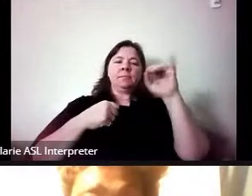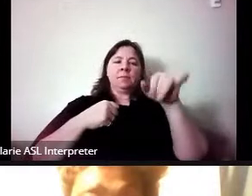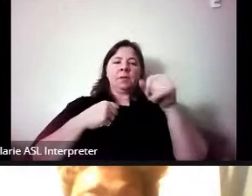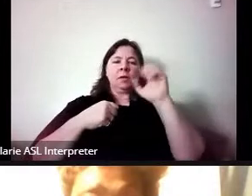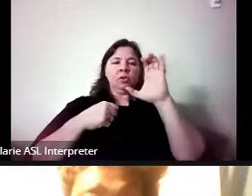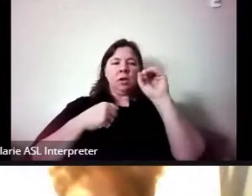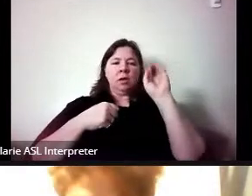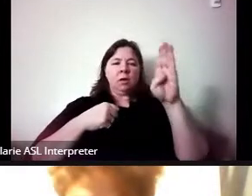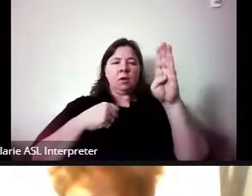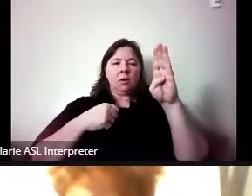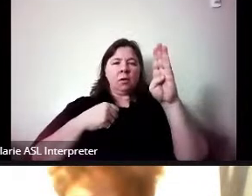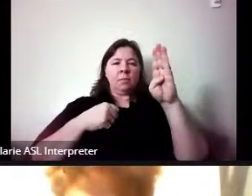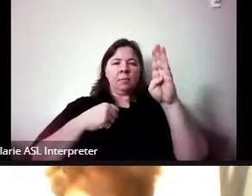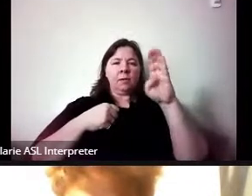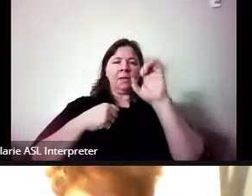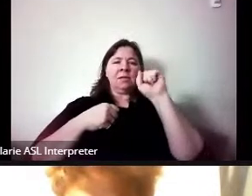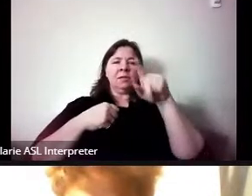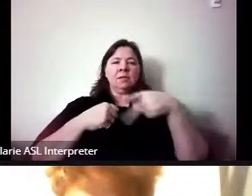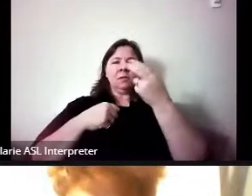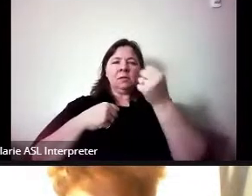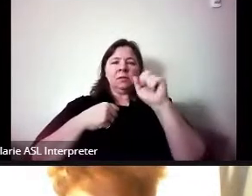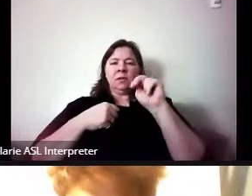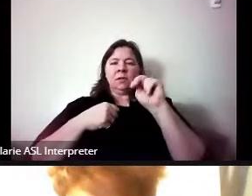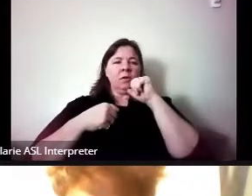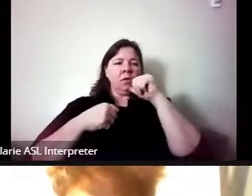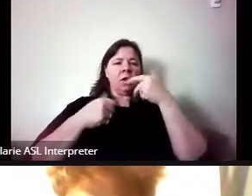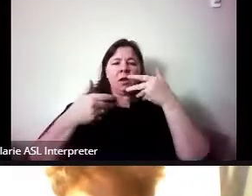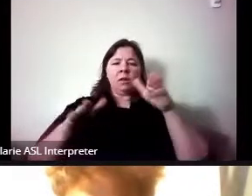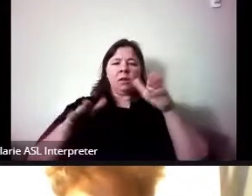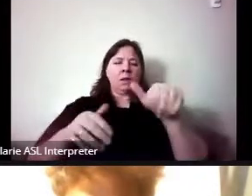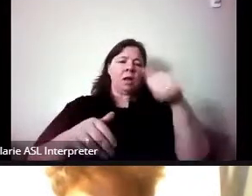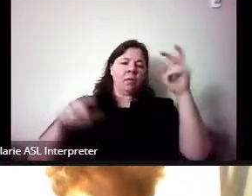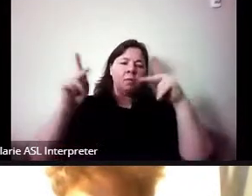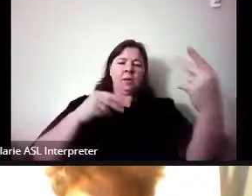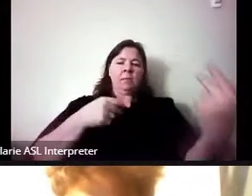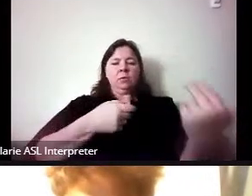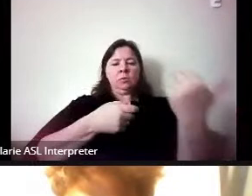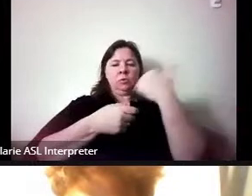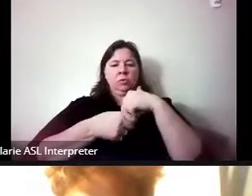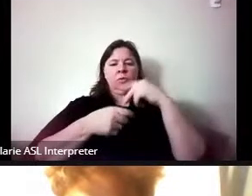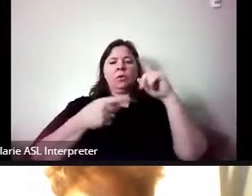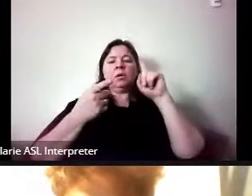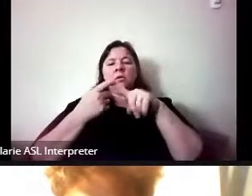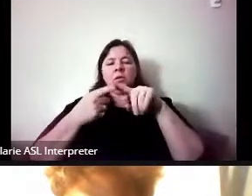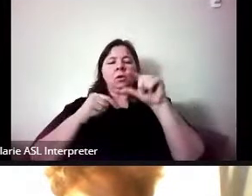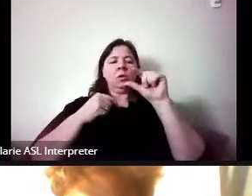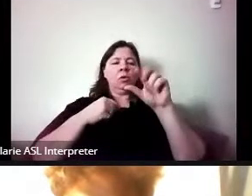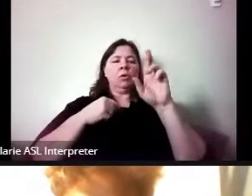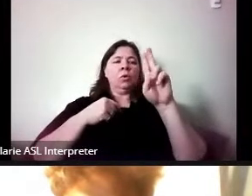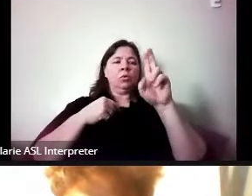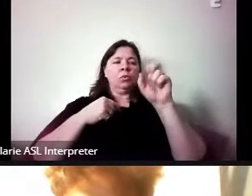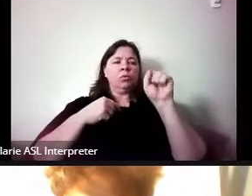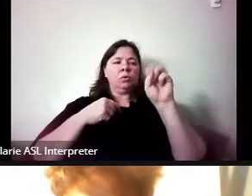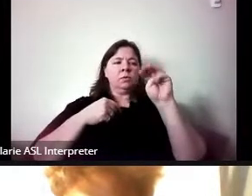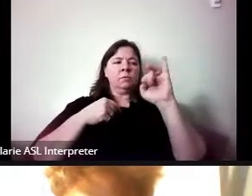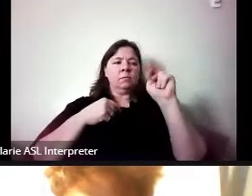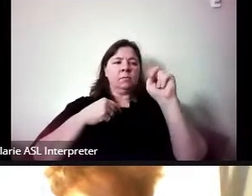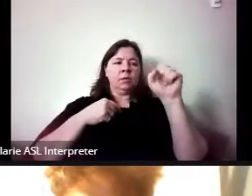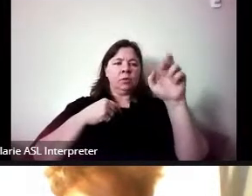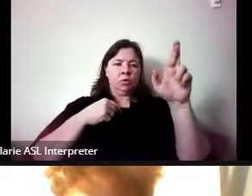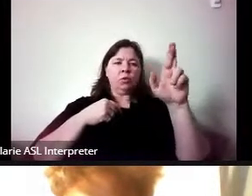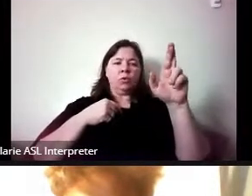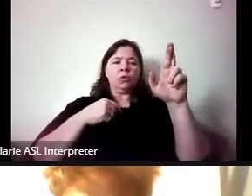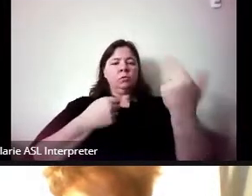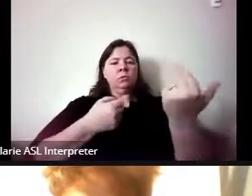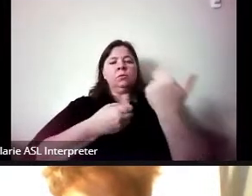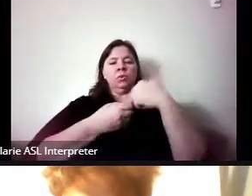Jacob and Stephen, let's not let any other guests come in until GURSMINDER has joined us. And then if there is space, let us